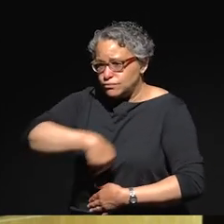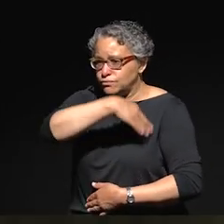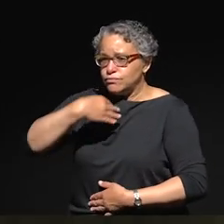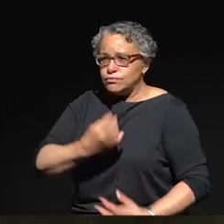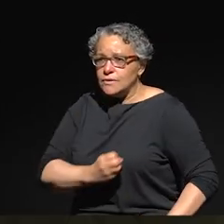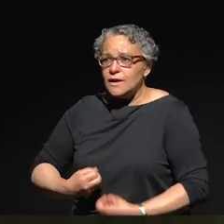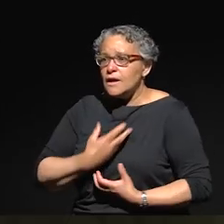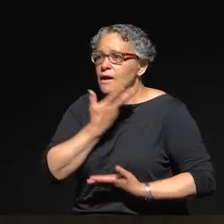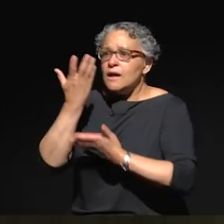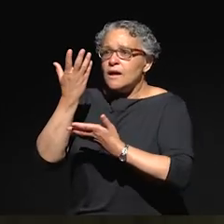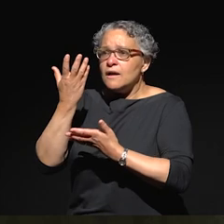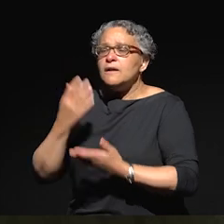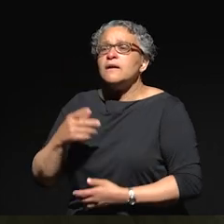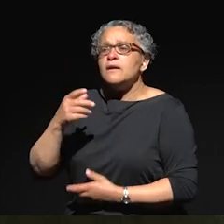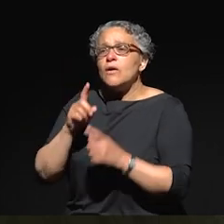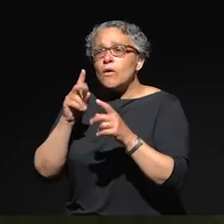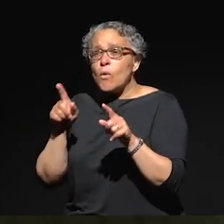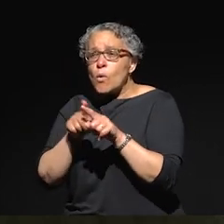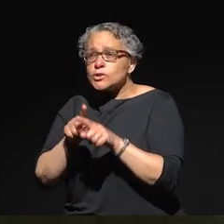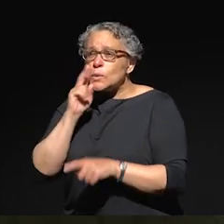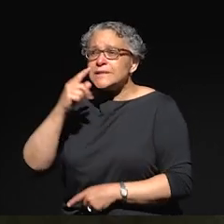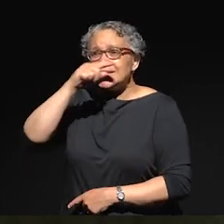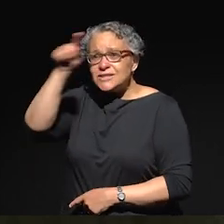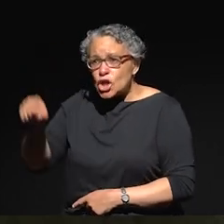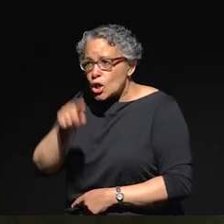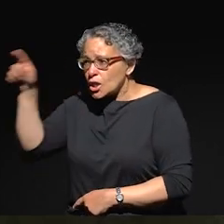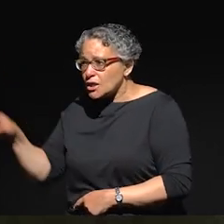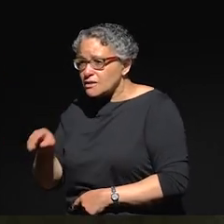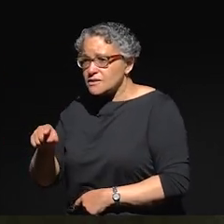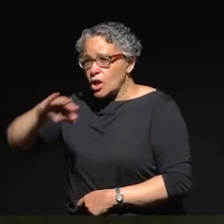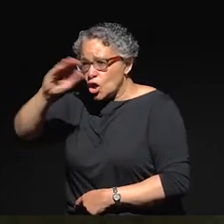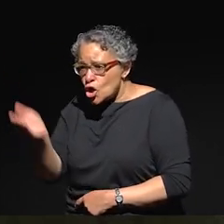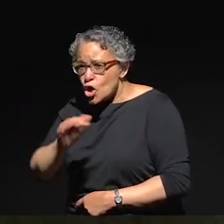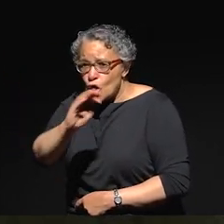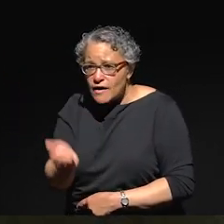we also see are circular forms, as I said, circular forms, curving forms,